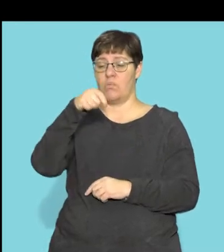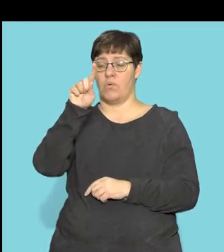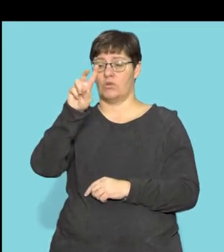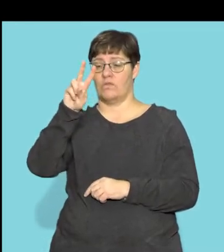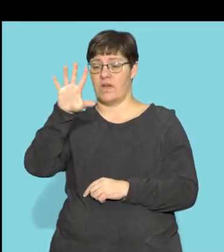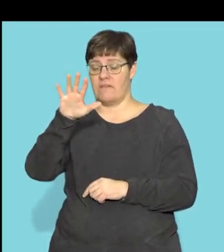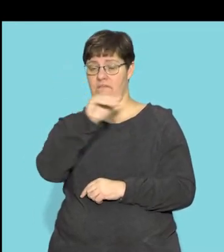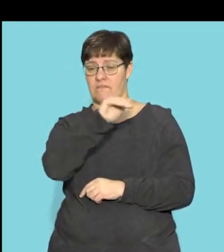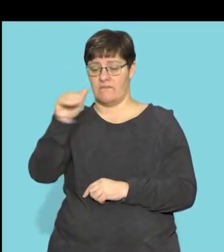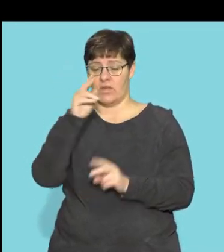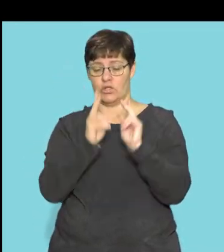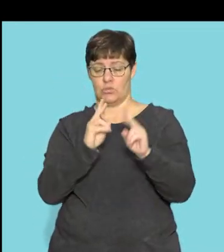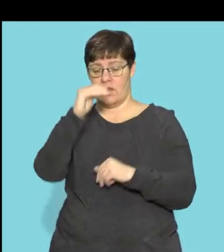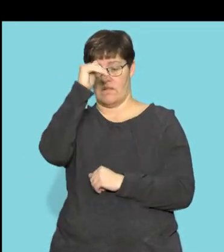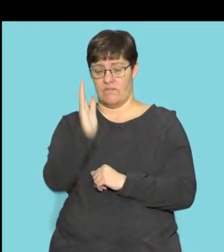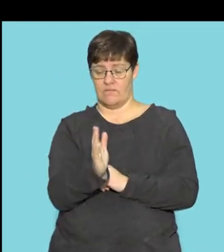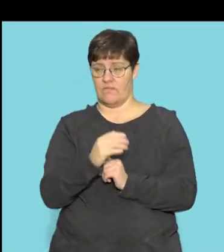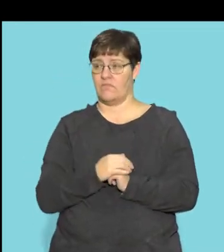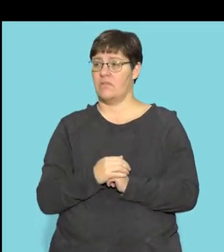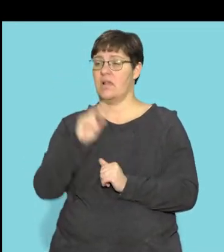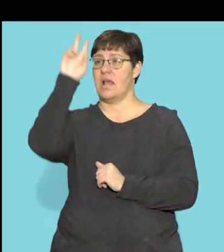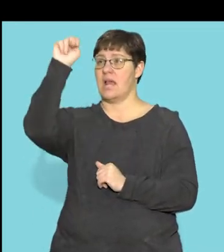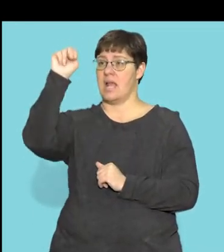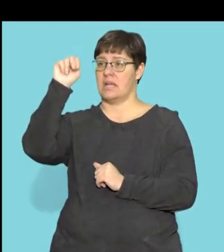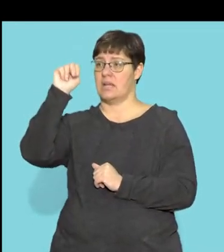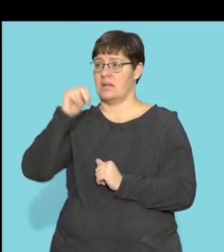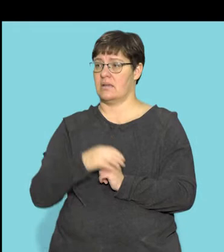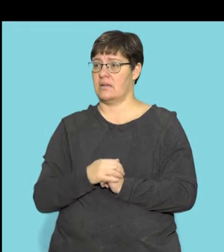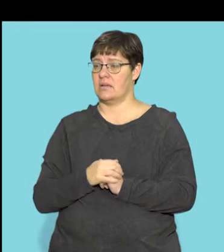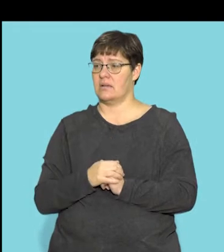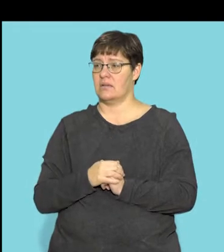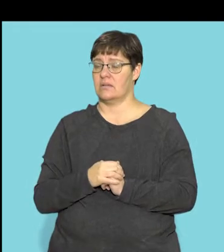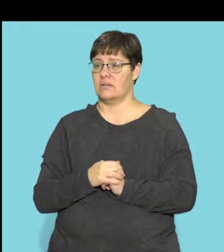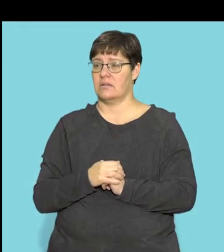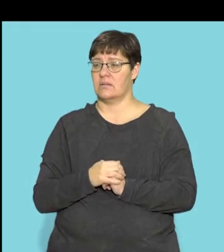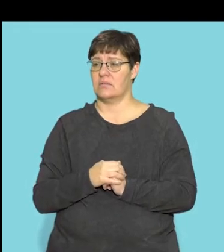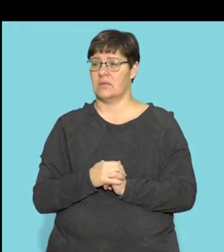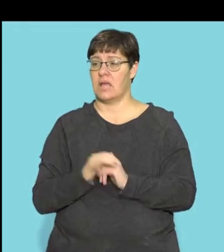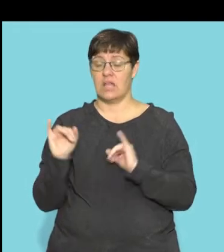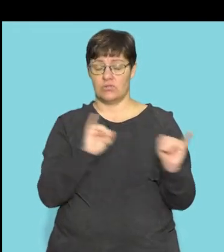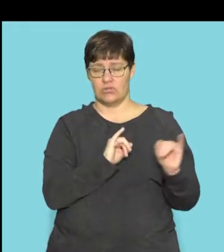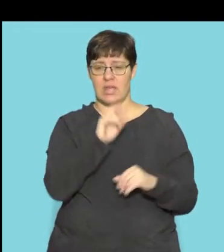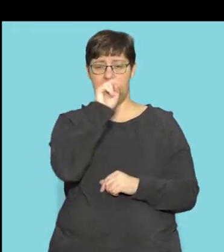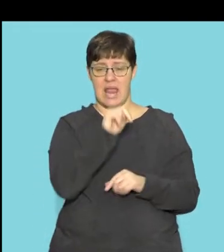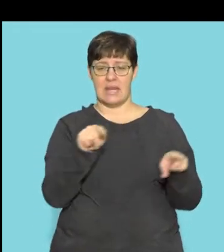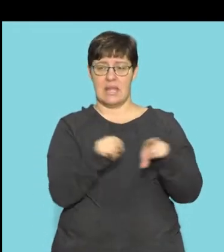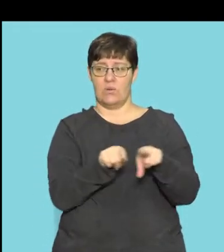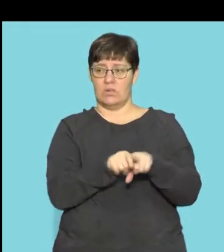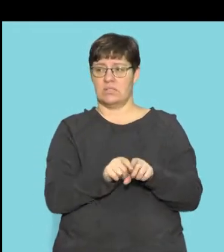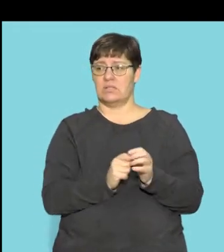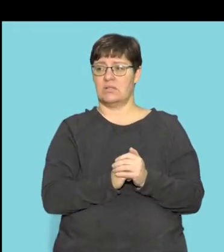0.125 divided by 12 to the exponent of n. If I introduce a log, n will be equals